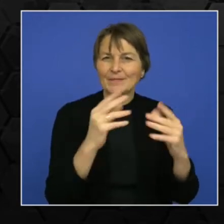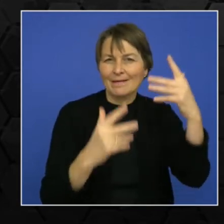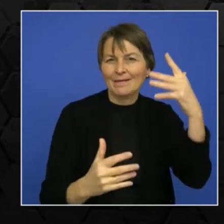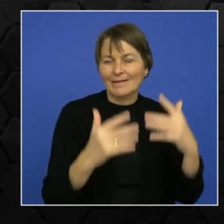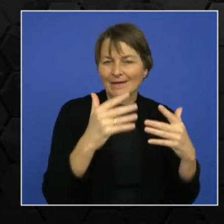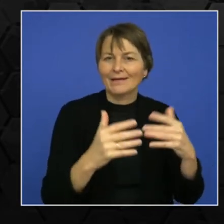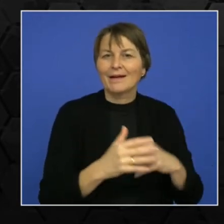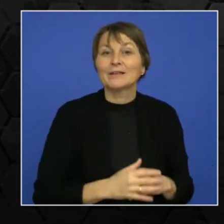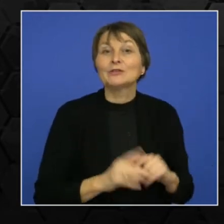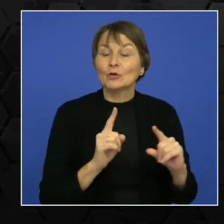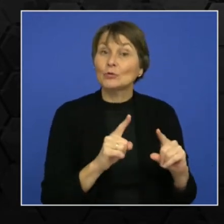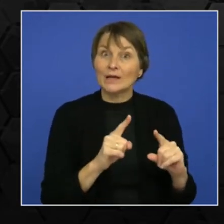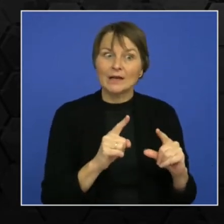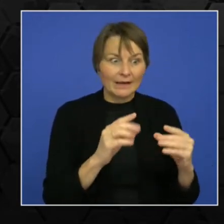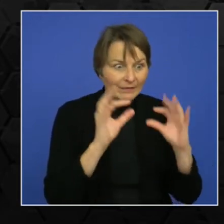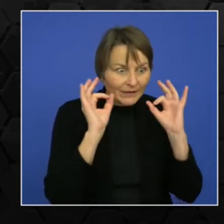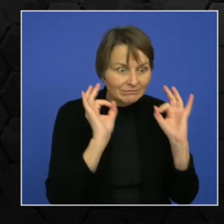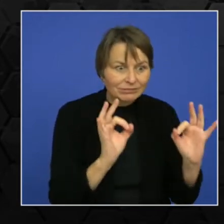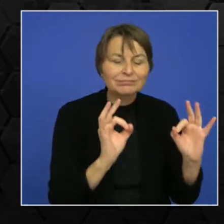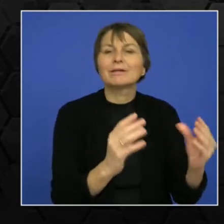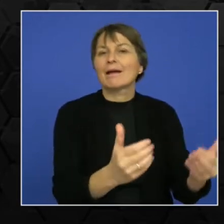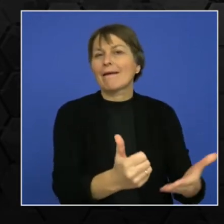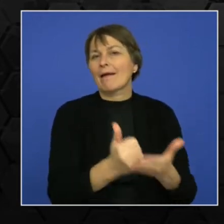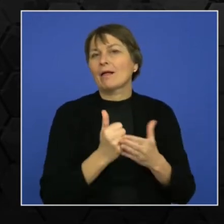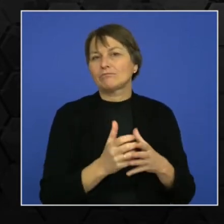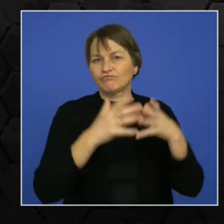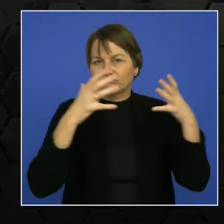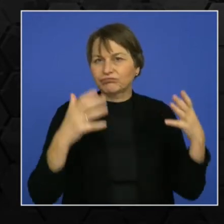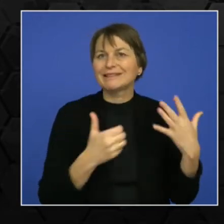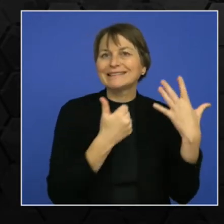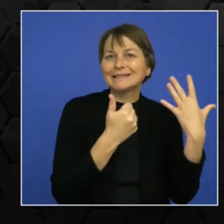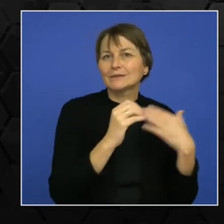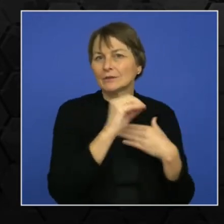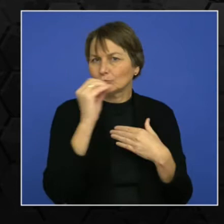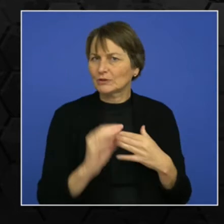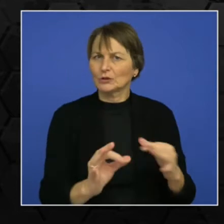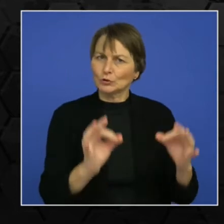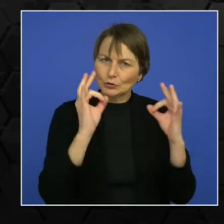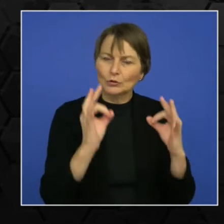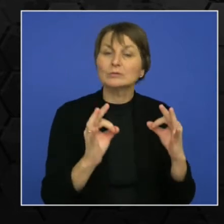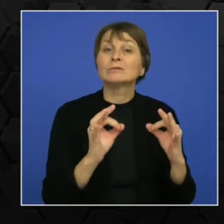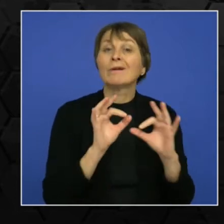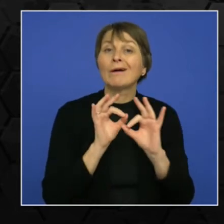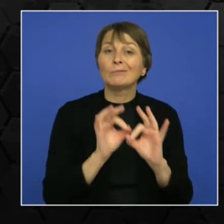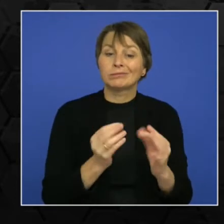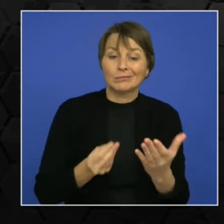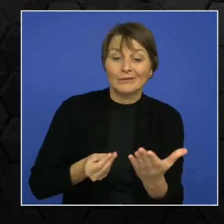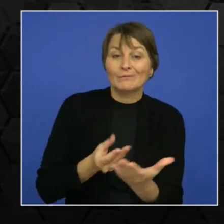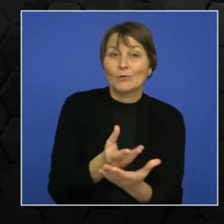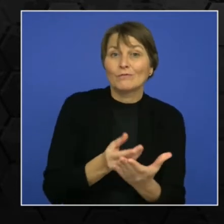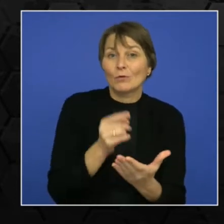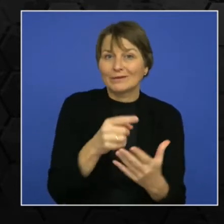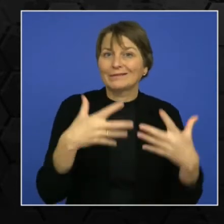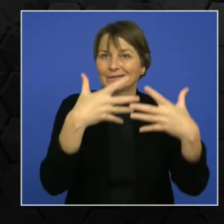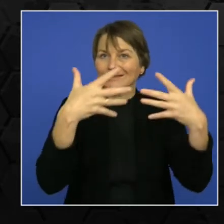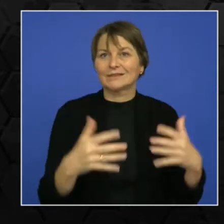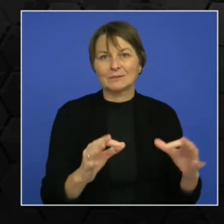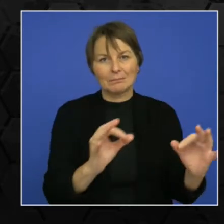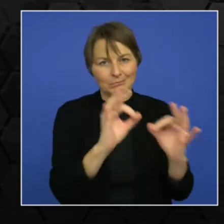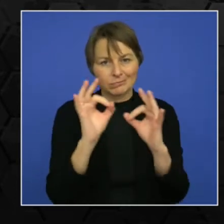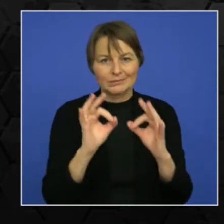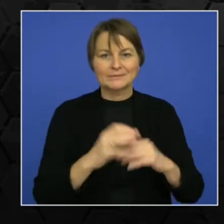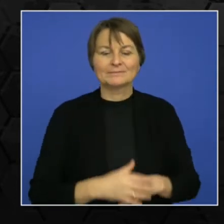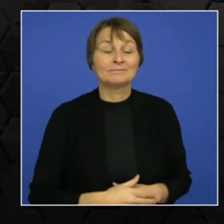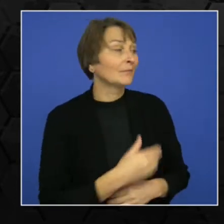on data cleaning. So like this is also very important when it comes to recommendation systems. Like for example, like I